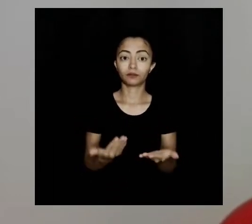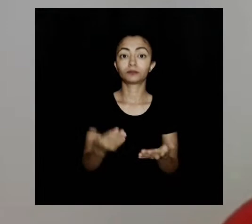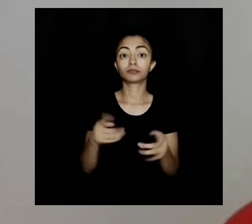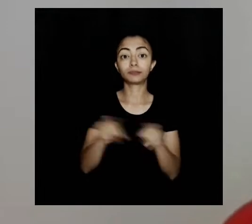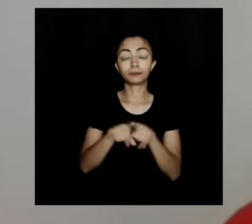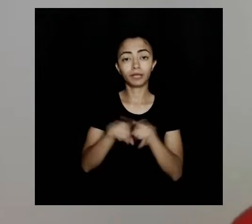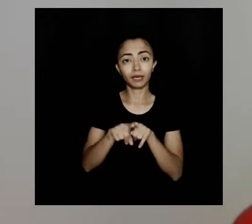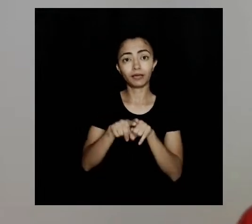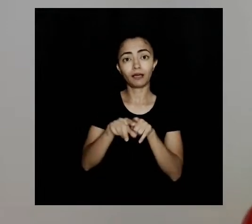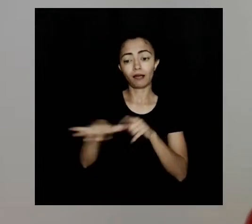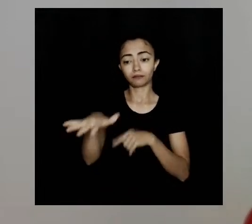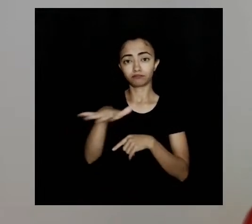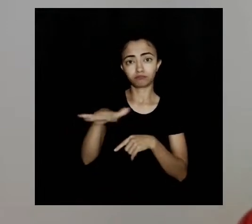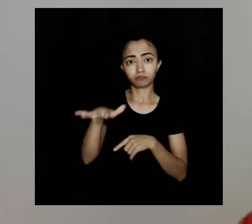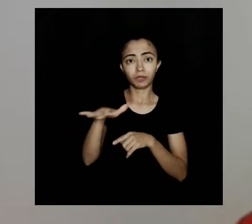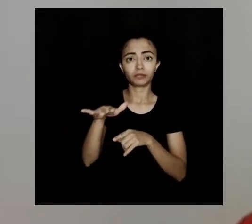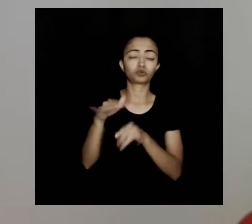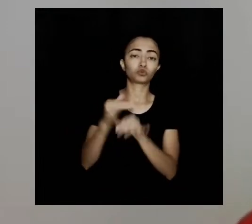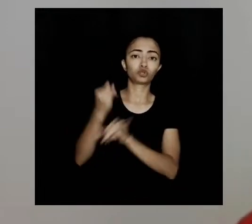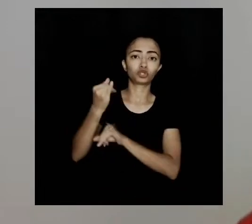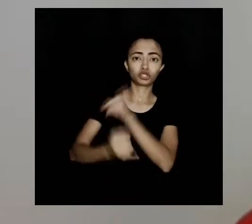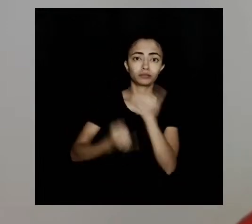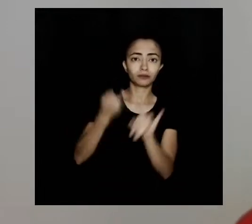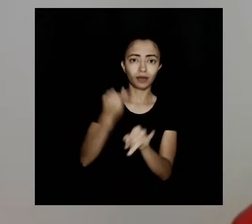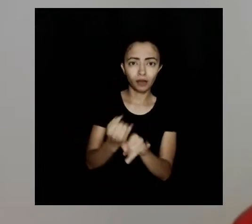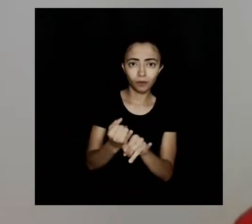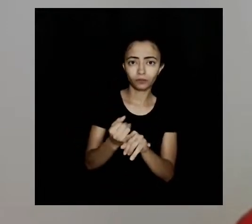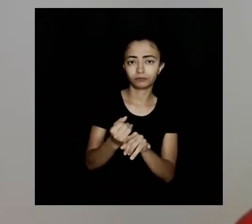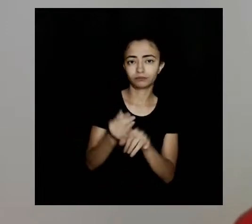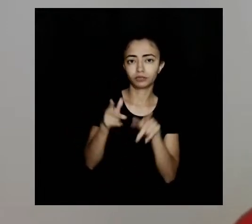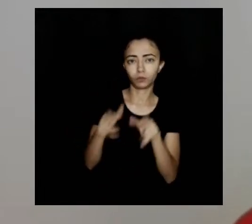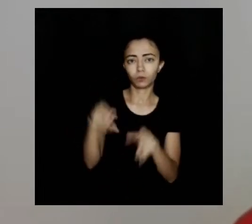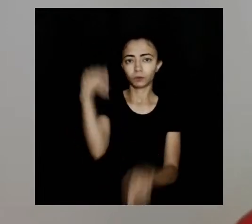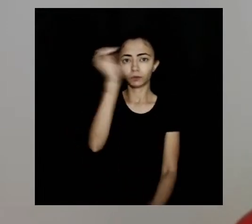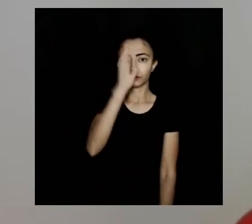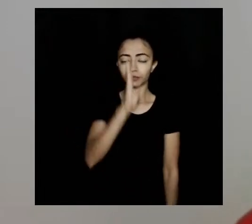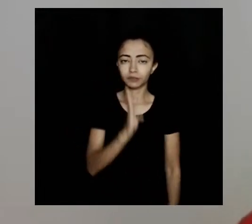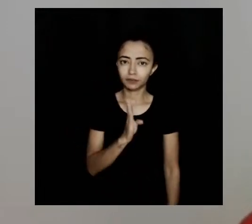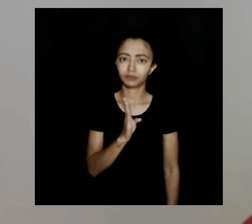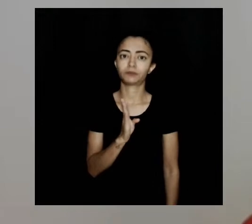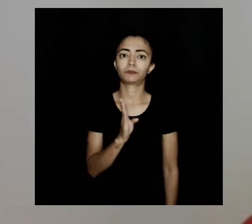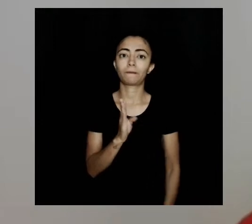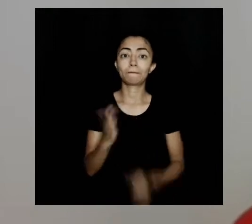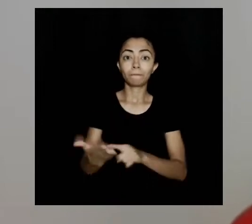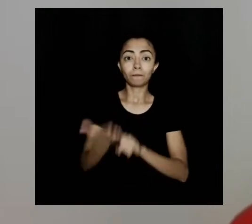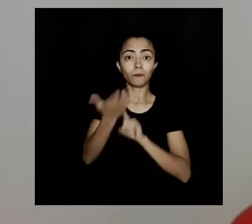Within the digital space, as mentioned before, throughout Brazil,